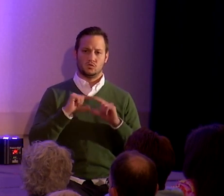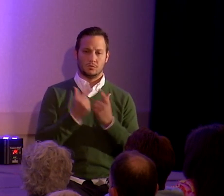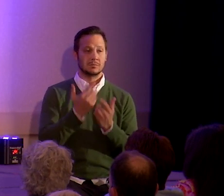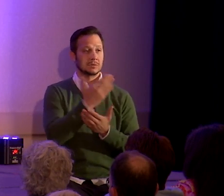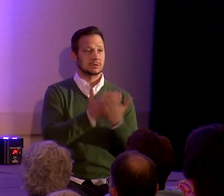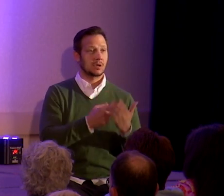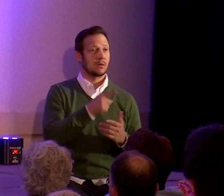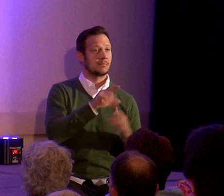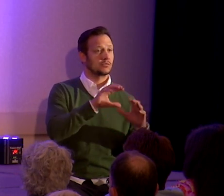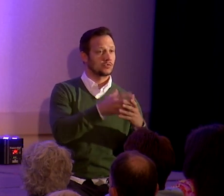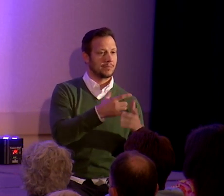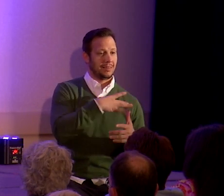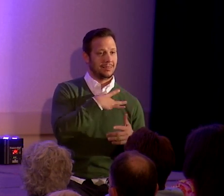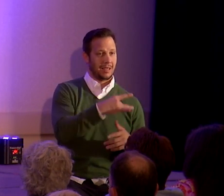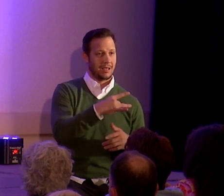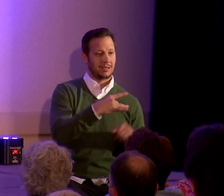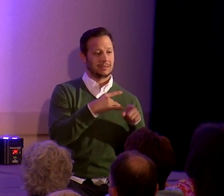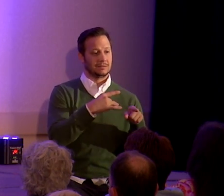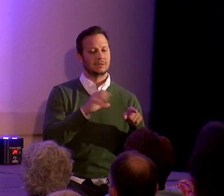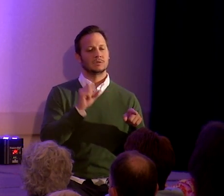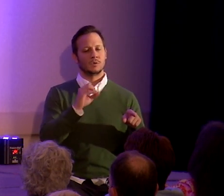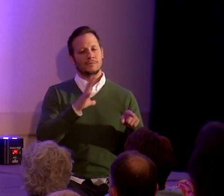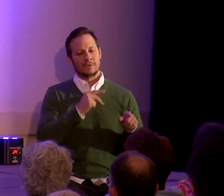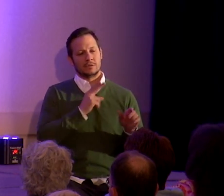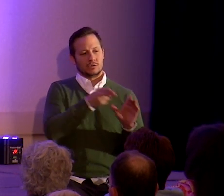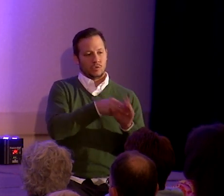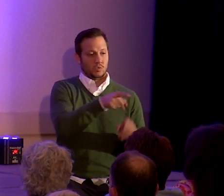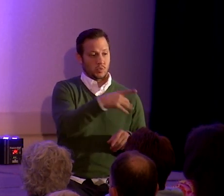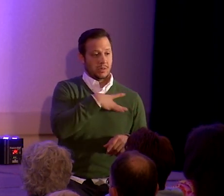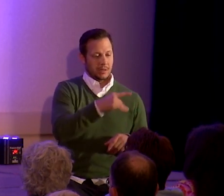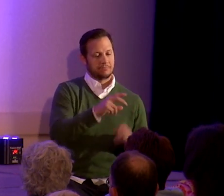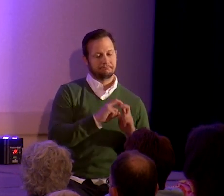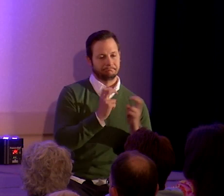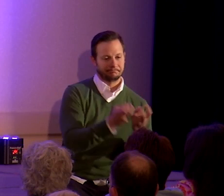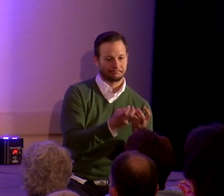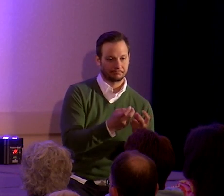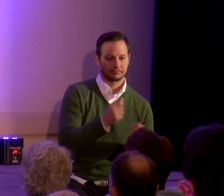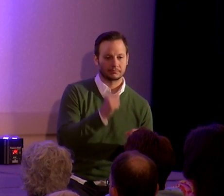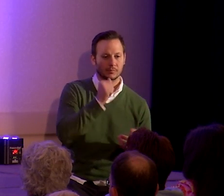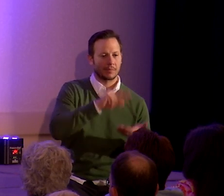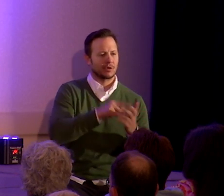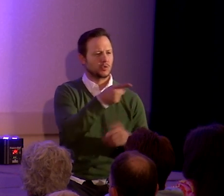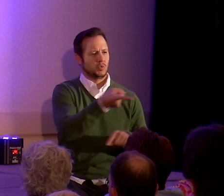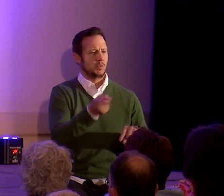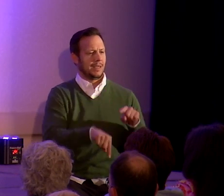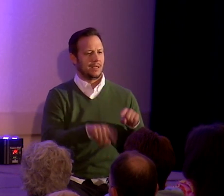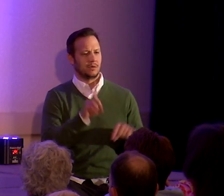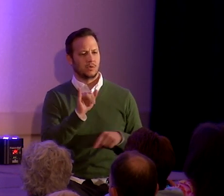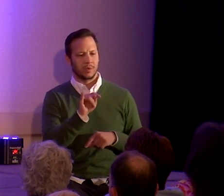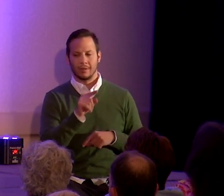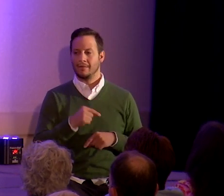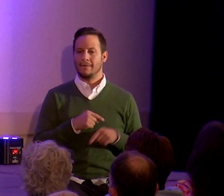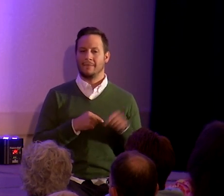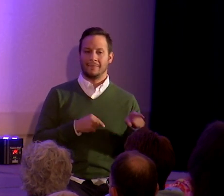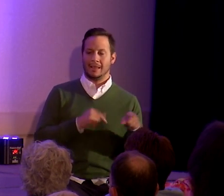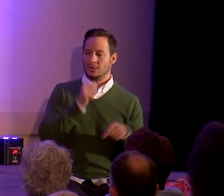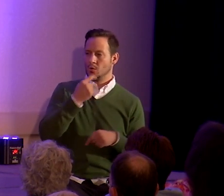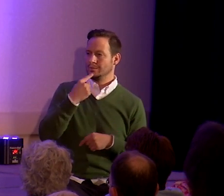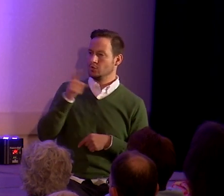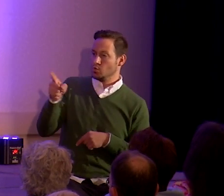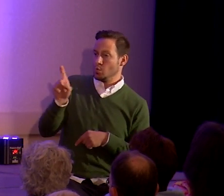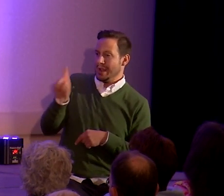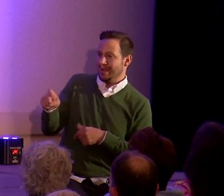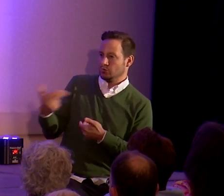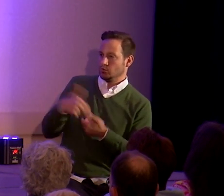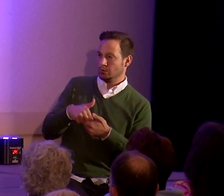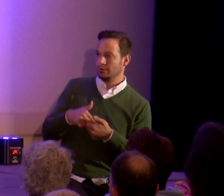likes doing this, and we're going along with it because we know that you like doing it. We're not going to say you can't do it, and they're not going to say you have to do it. No.